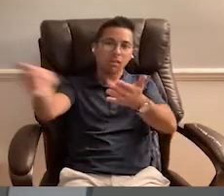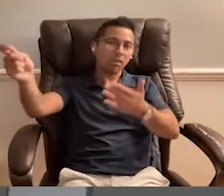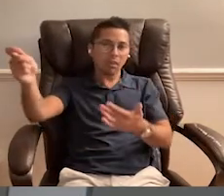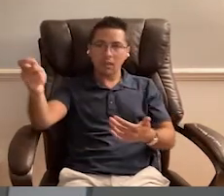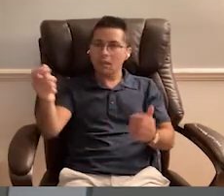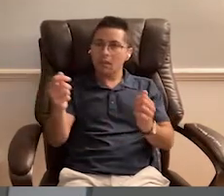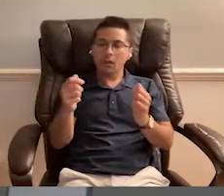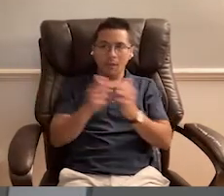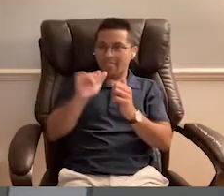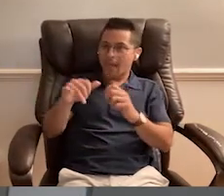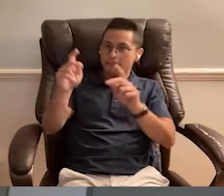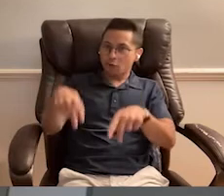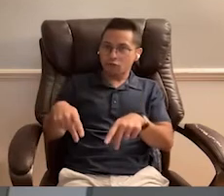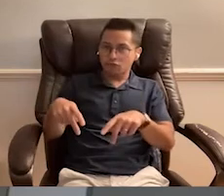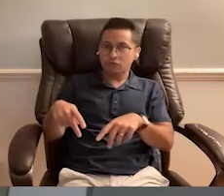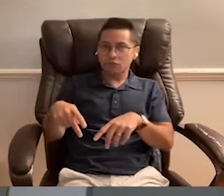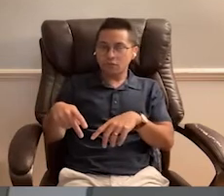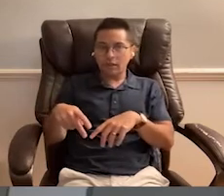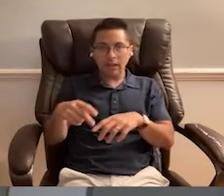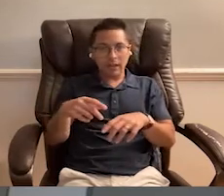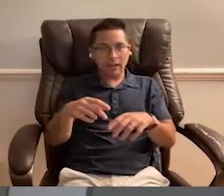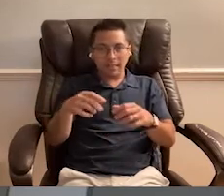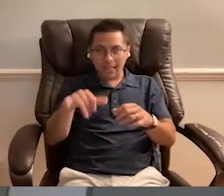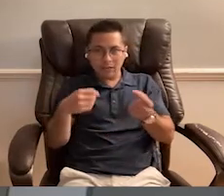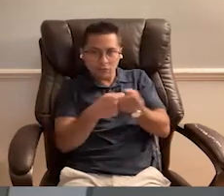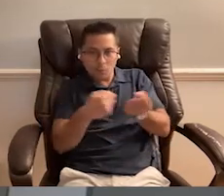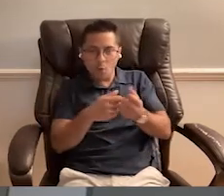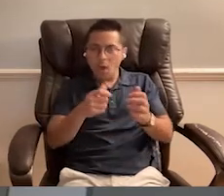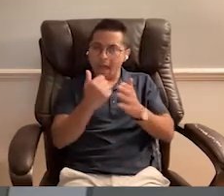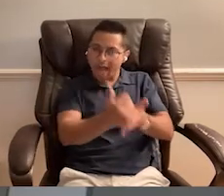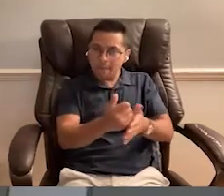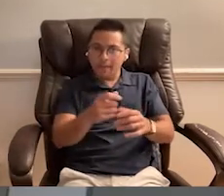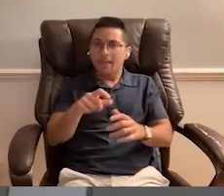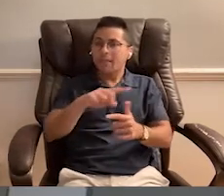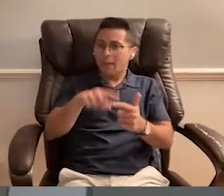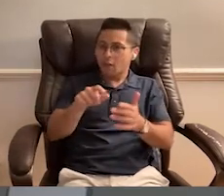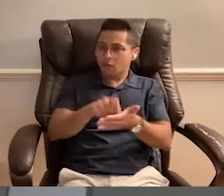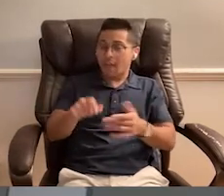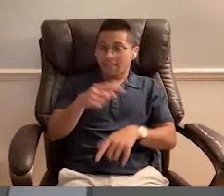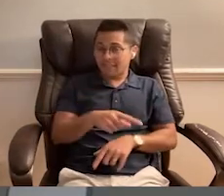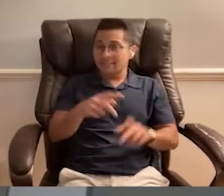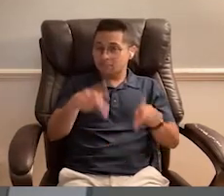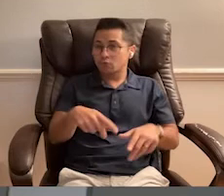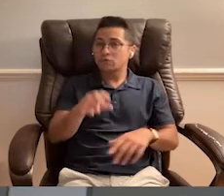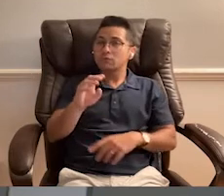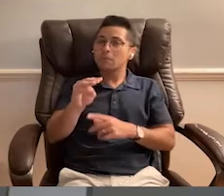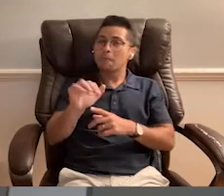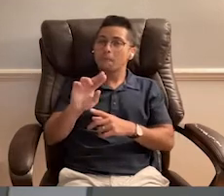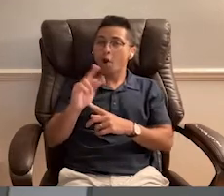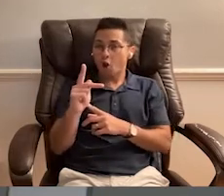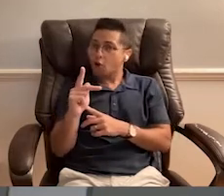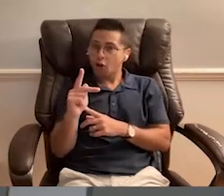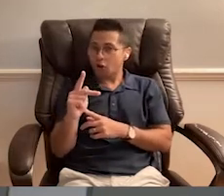sign, I need to be able to just make a mark, and whoever's with that person in the circle of supports, help them make the mark, and then we just want to write a little